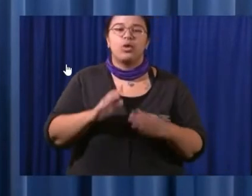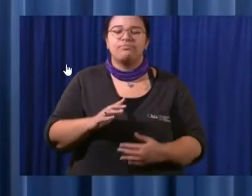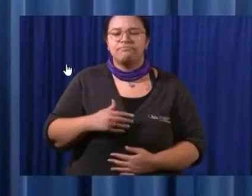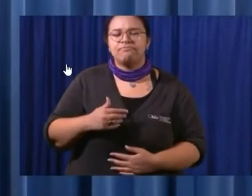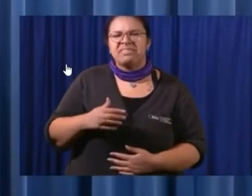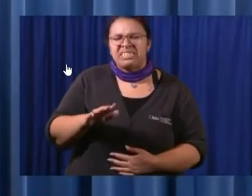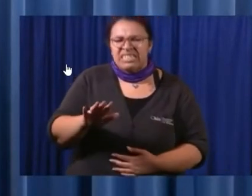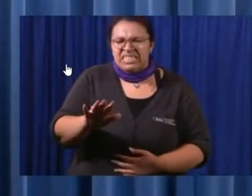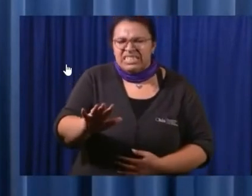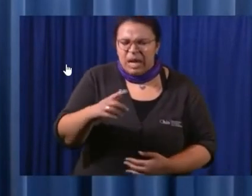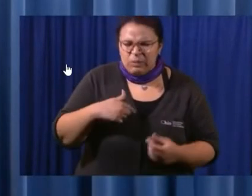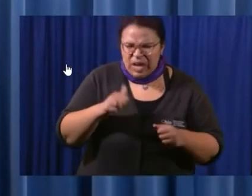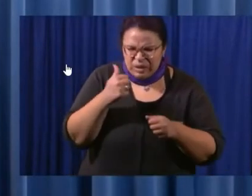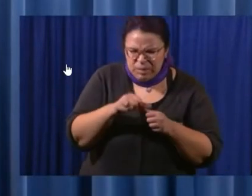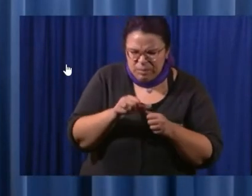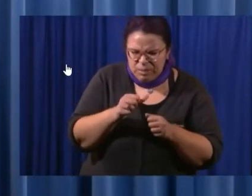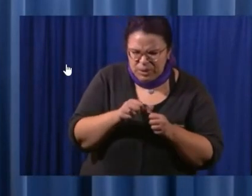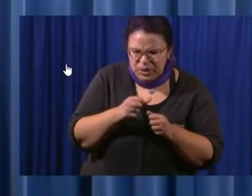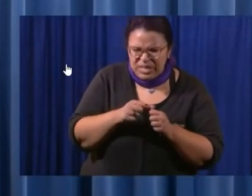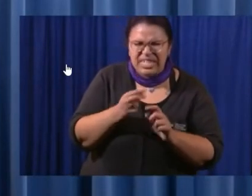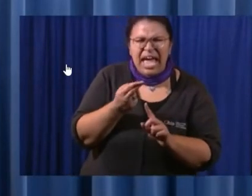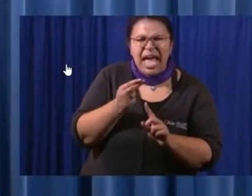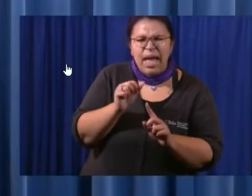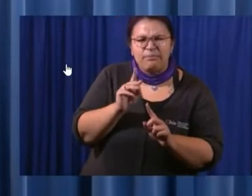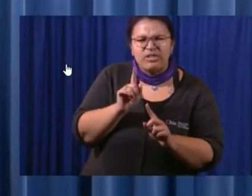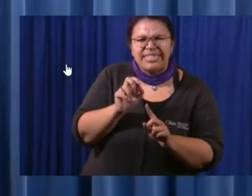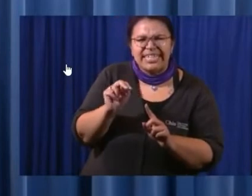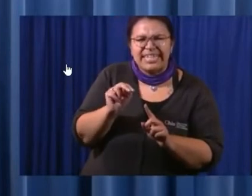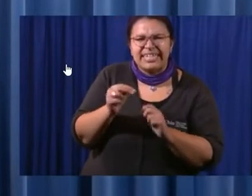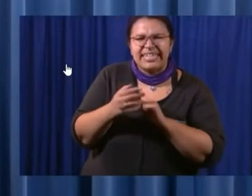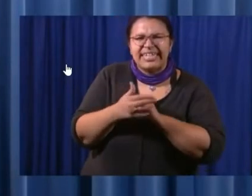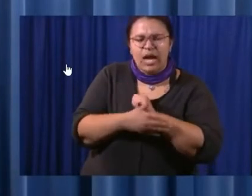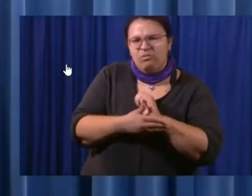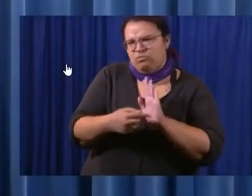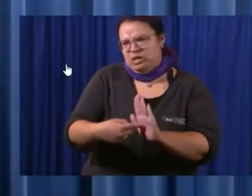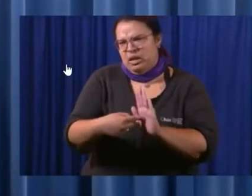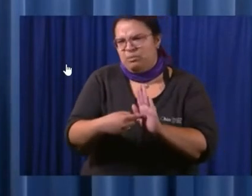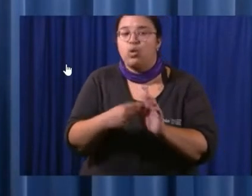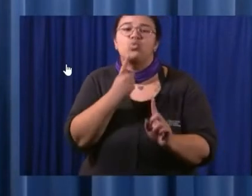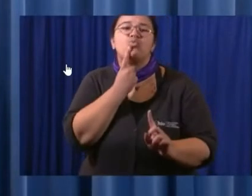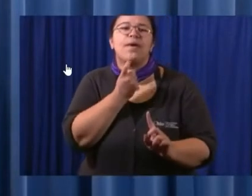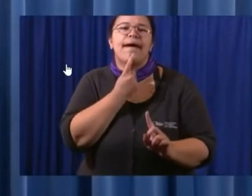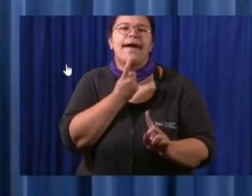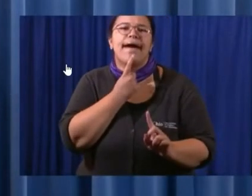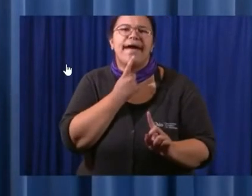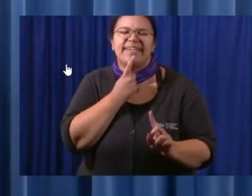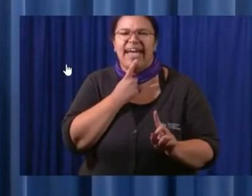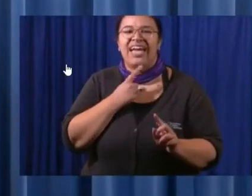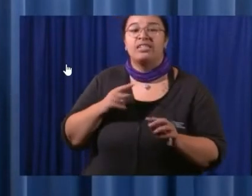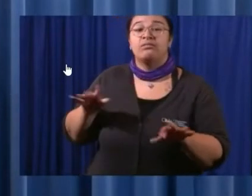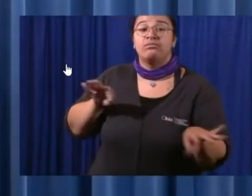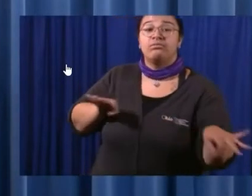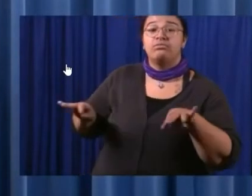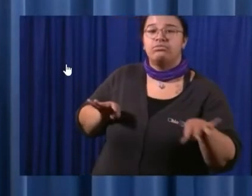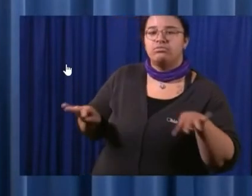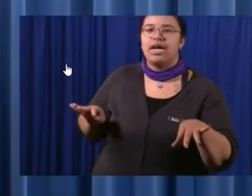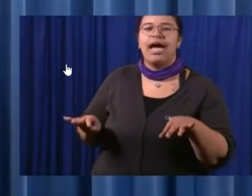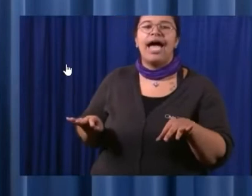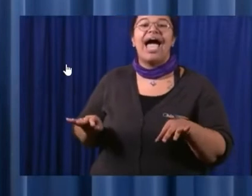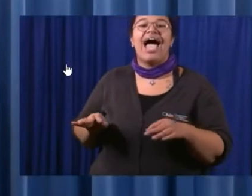county right now, and it says limit activities as much as possible, what does that mean? What might change about my life if